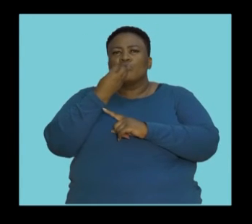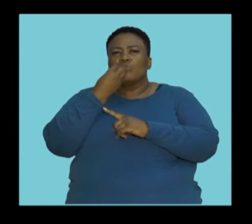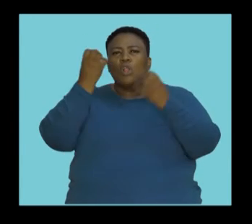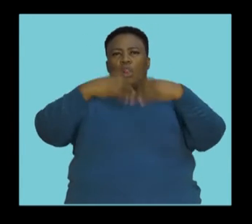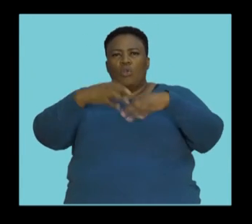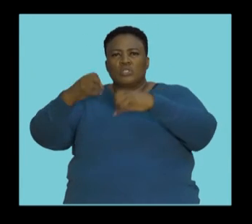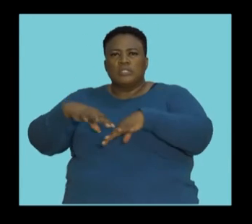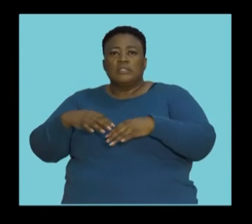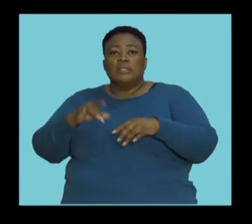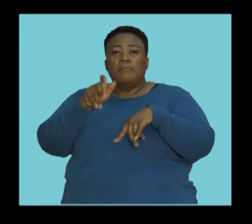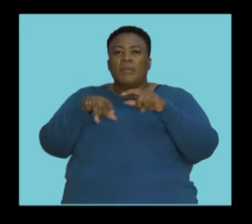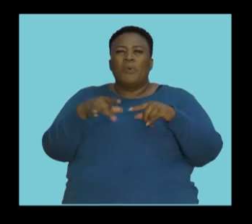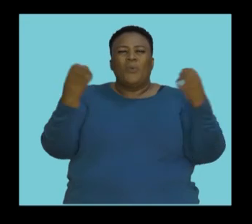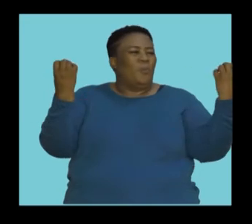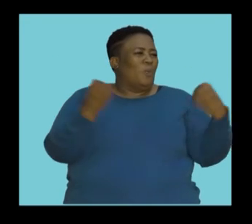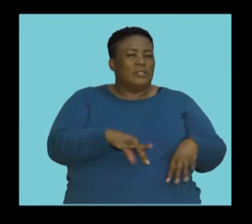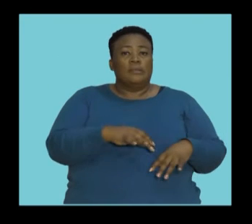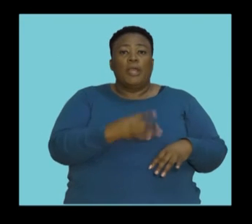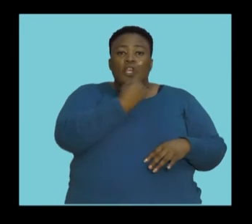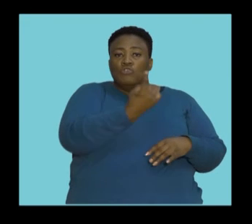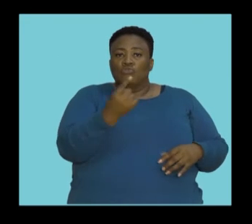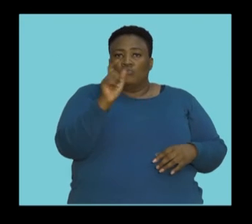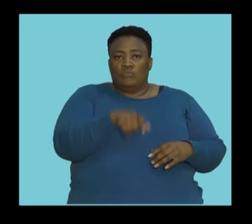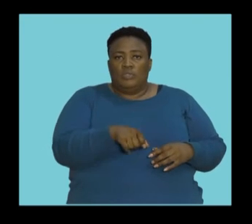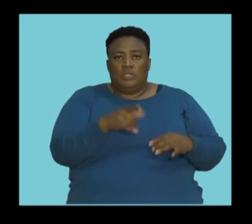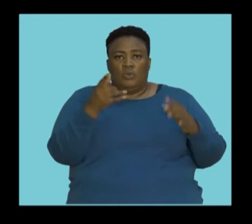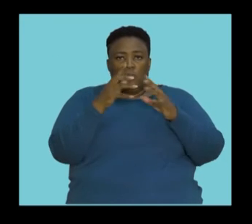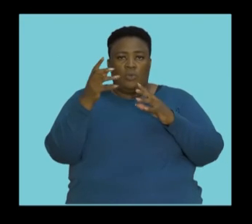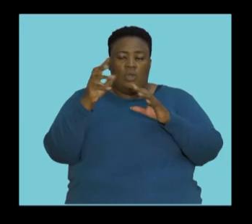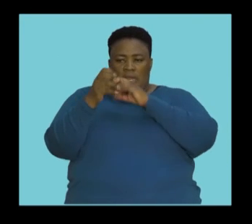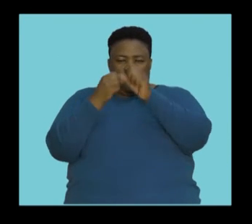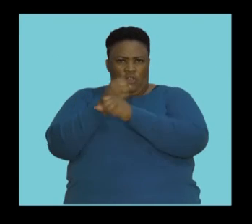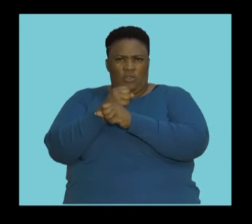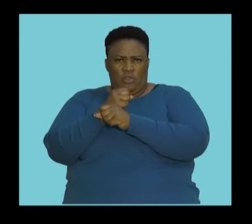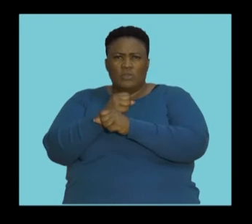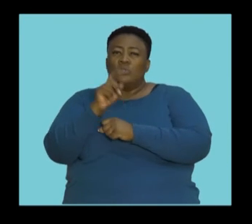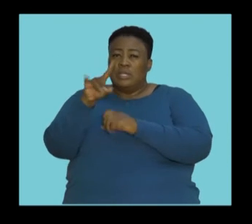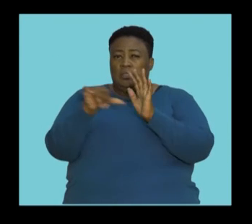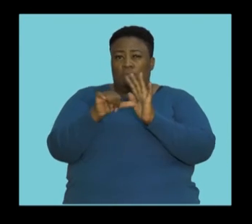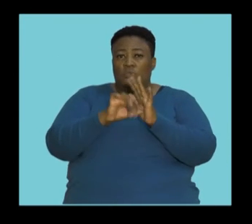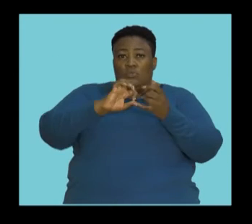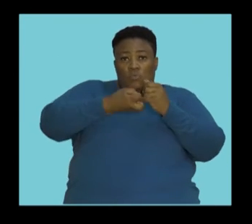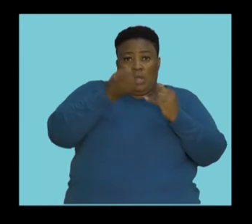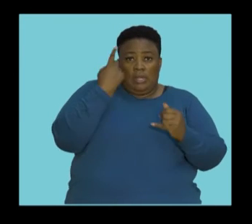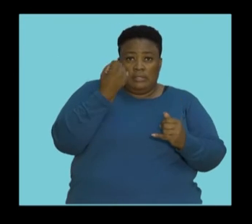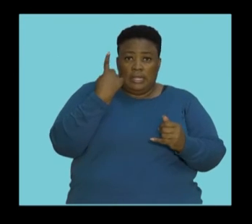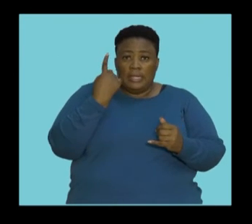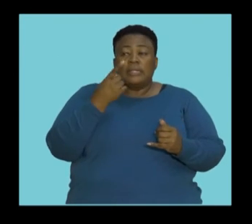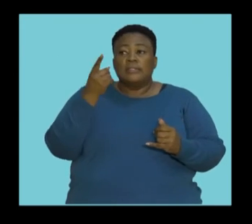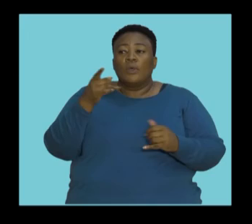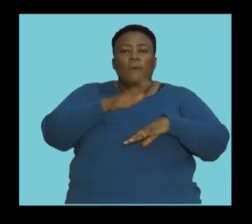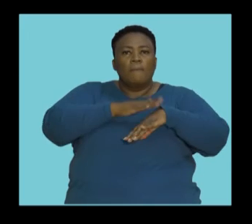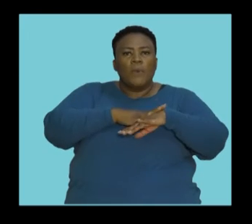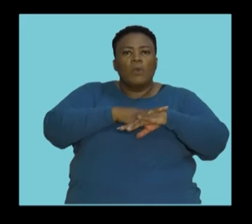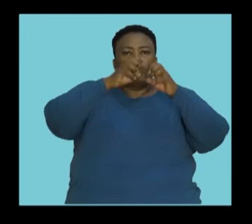loss and wastage per person in a year. So that's significant in terms of trying to understand. So